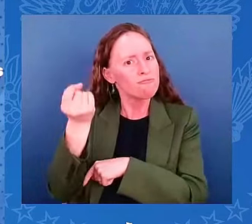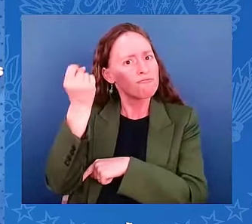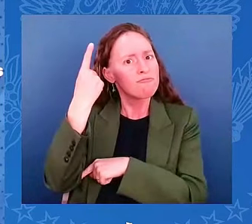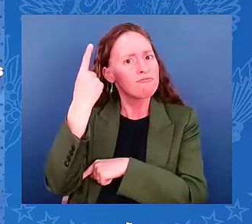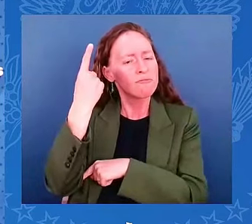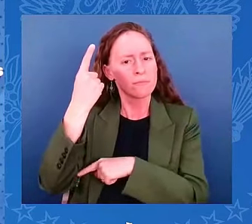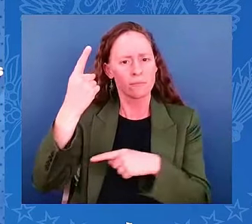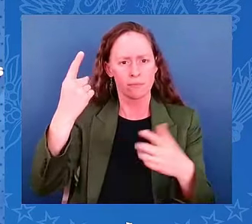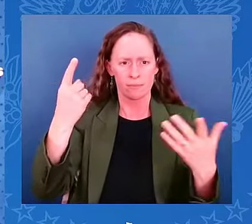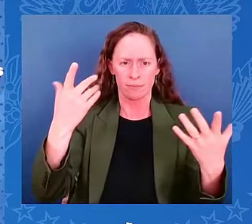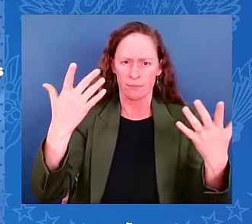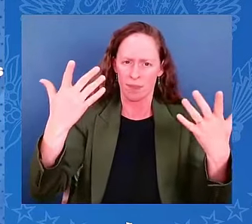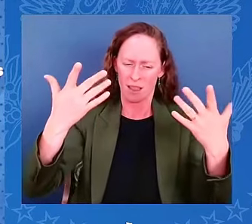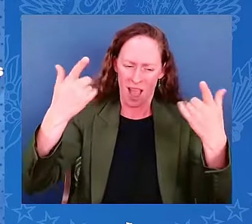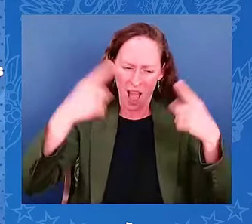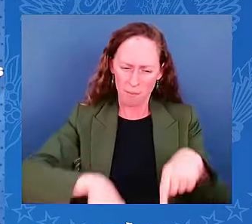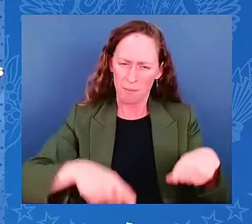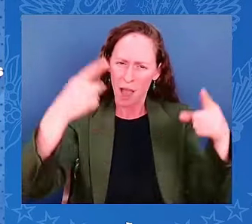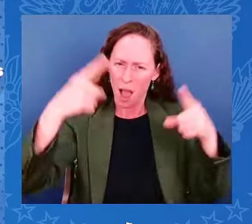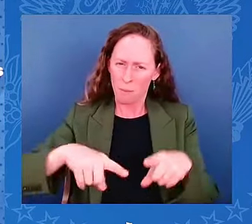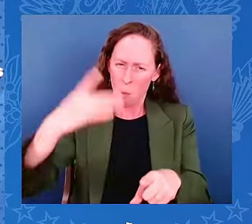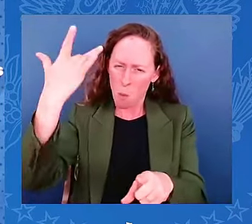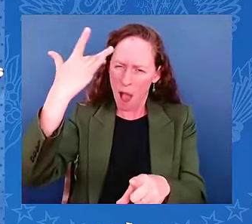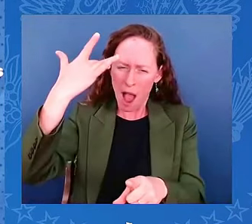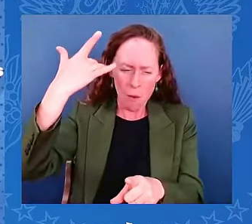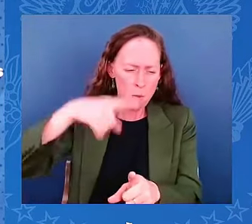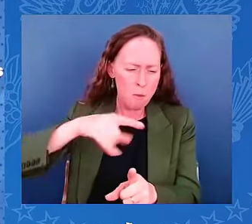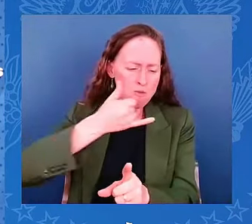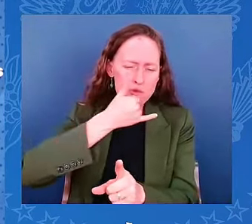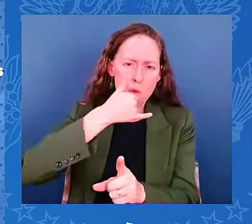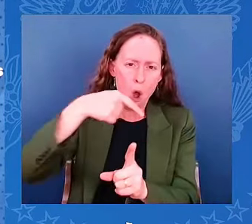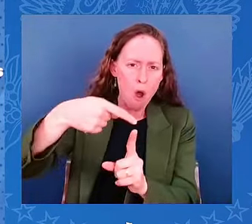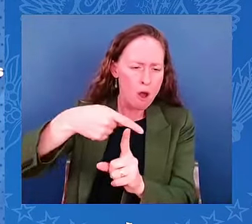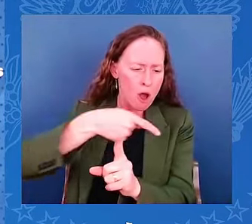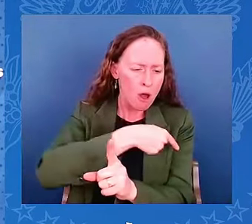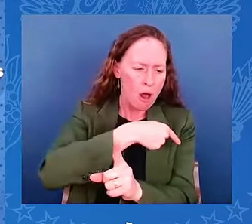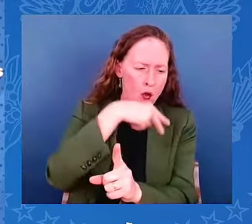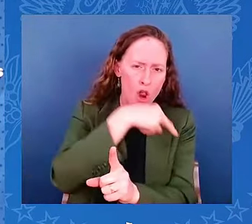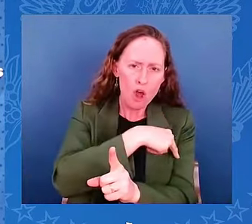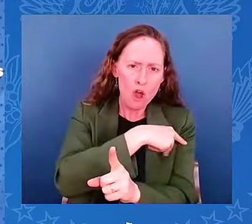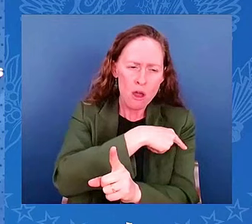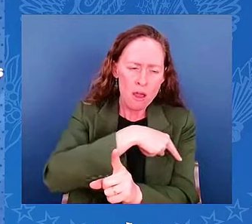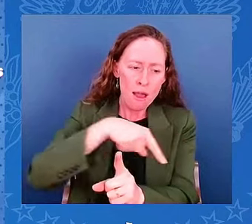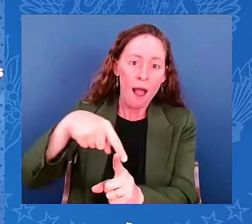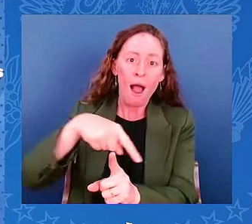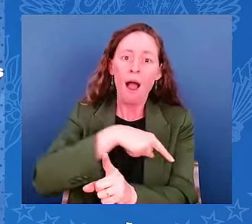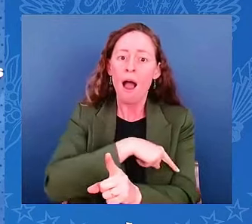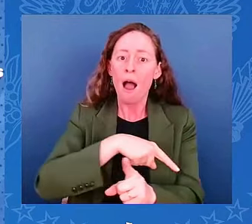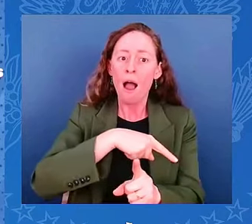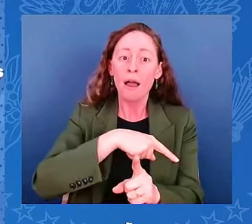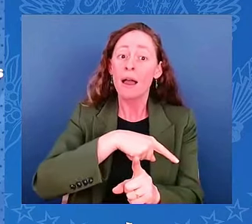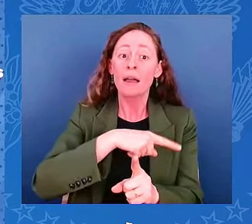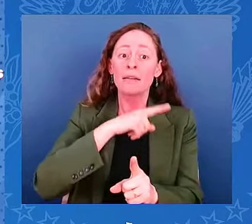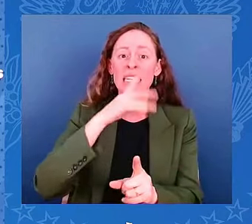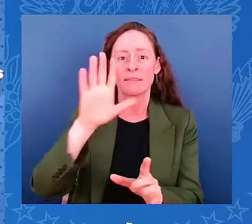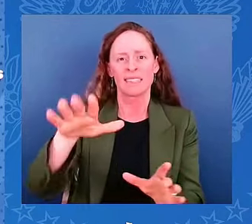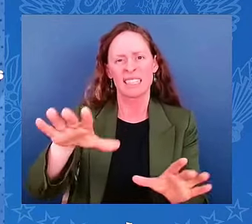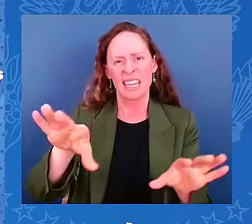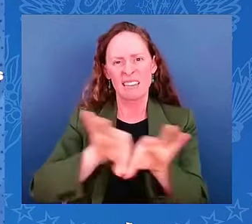to send a clear message about how important this issue is to me, to you, and to the entire country.